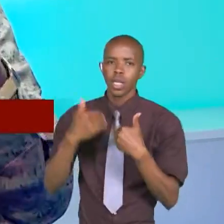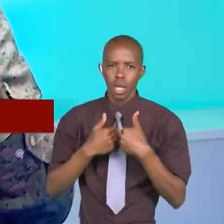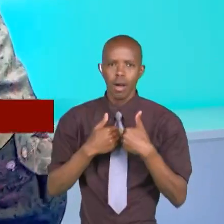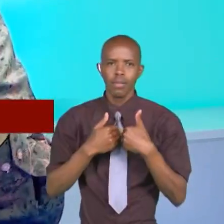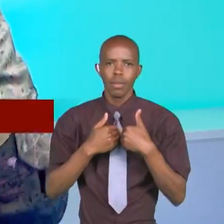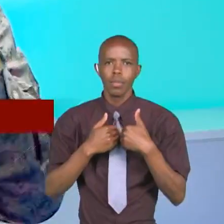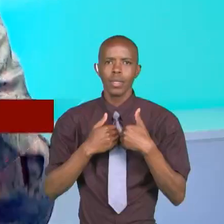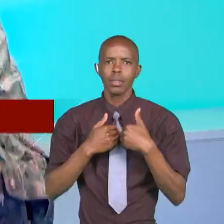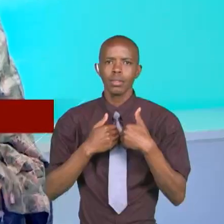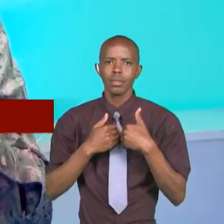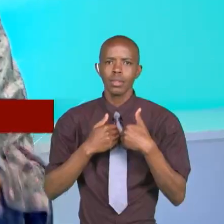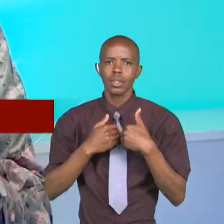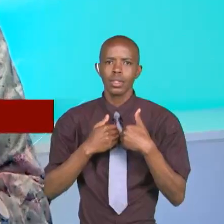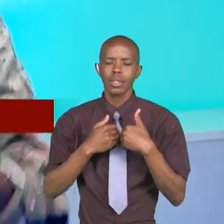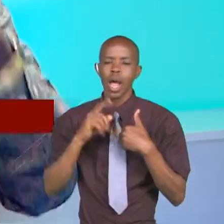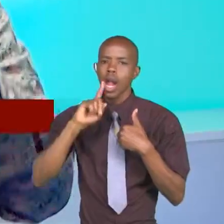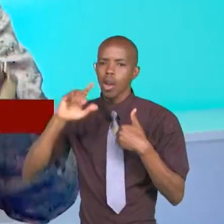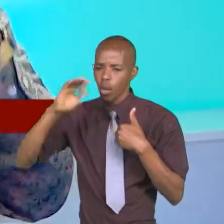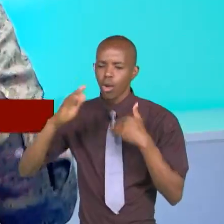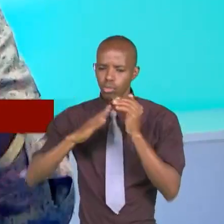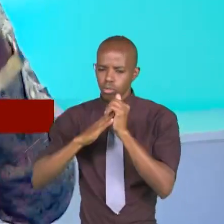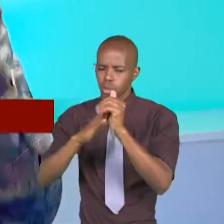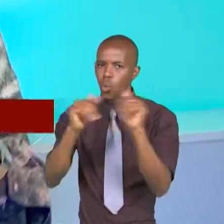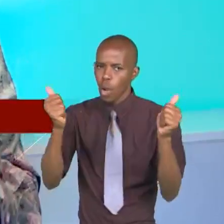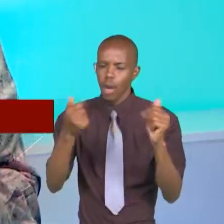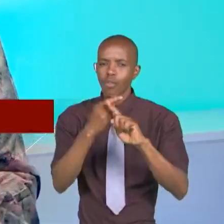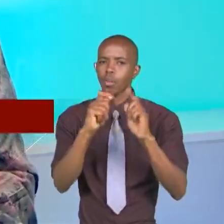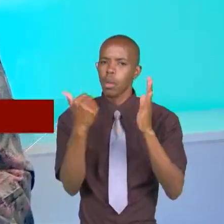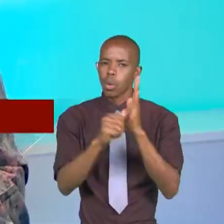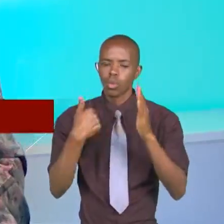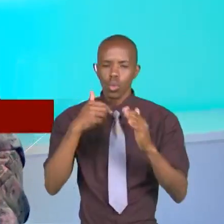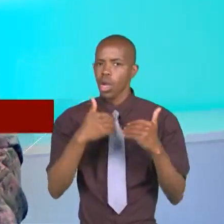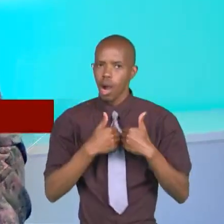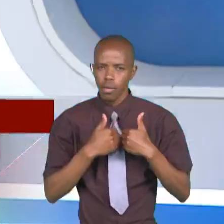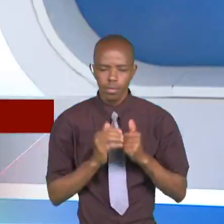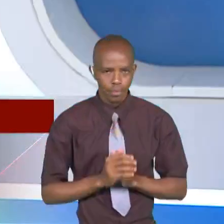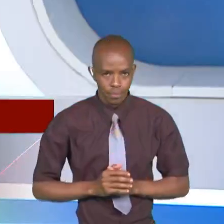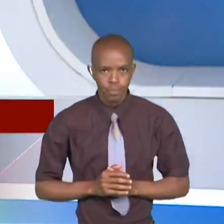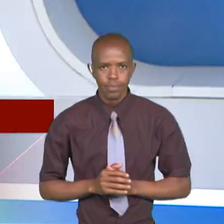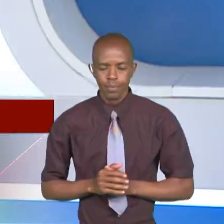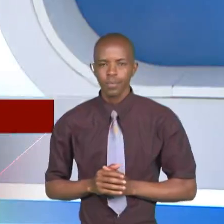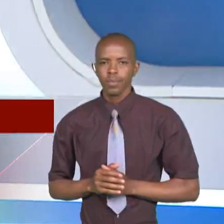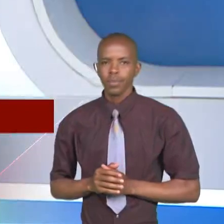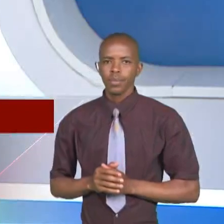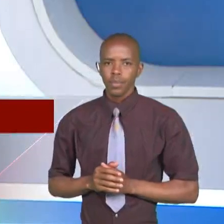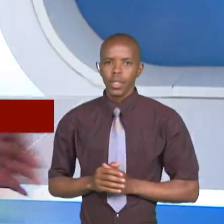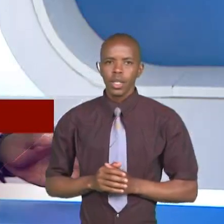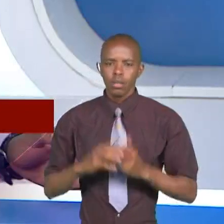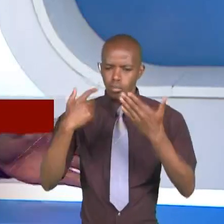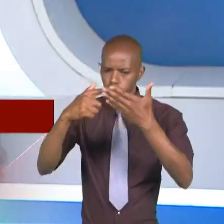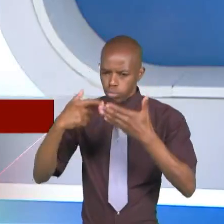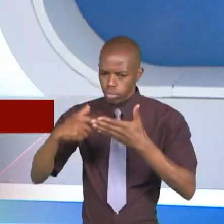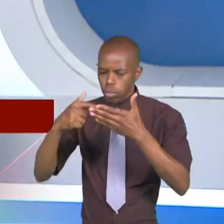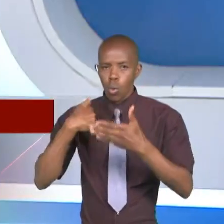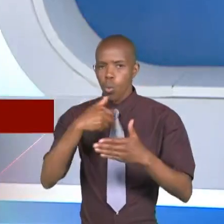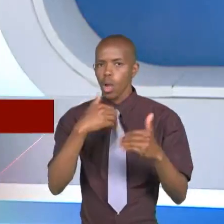be able to lead this city out of the troubles we are undergoing. Honorable Gakuya and Ruth, there's a conversation that we are